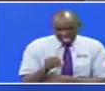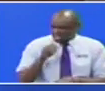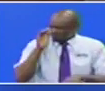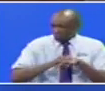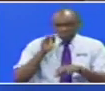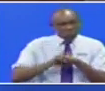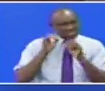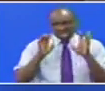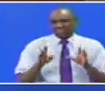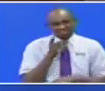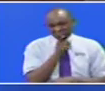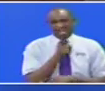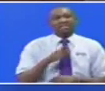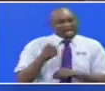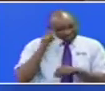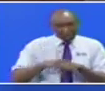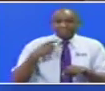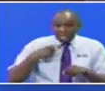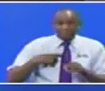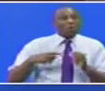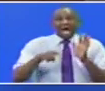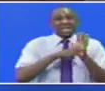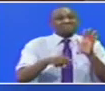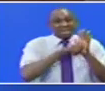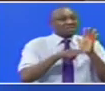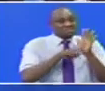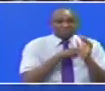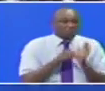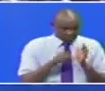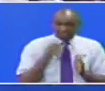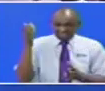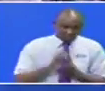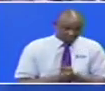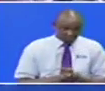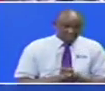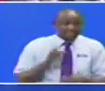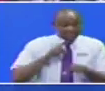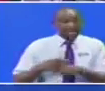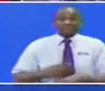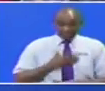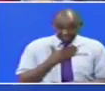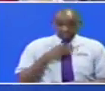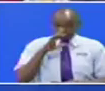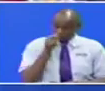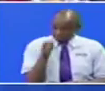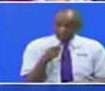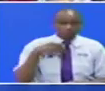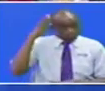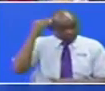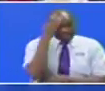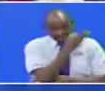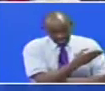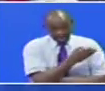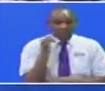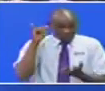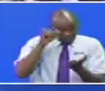been the right one. Sometimes it's too much concentrated on crisis. His visit, straight from a struggling Somalia, also